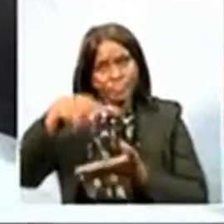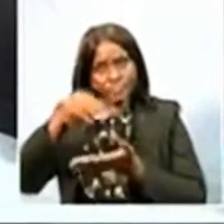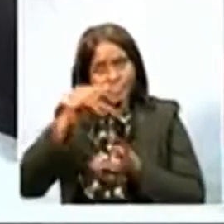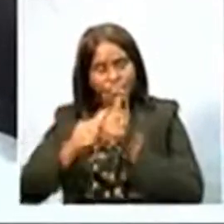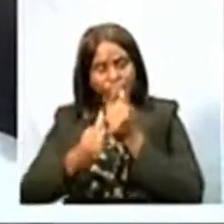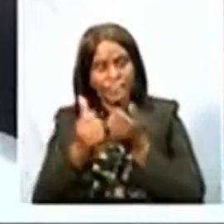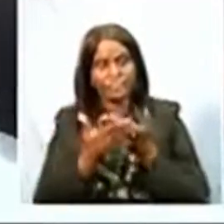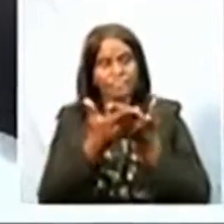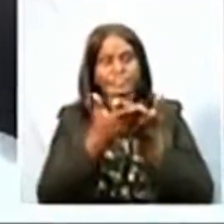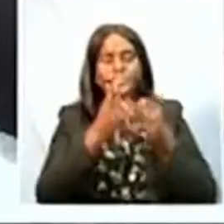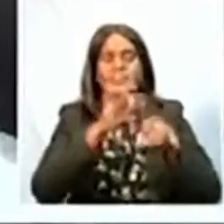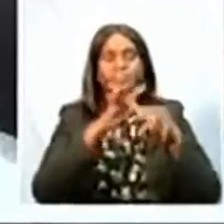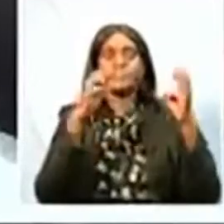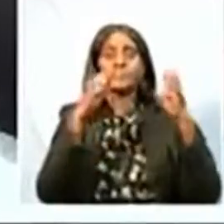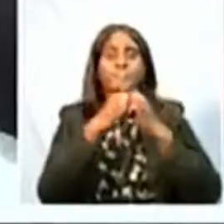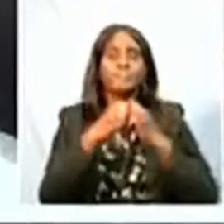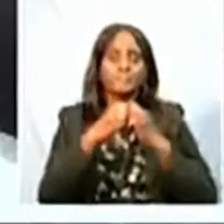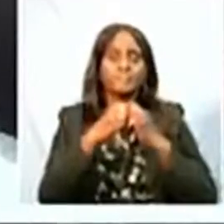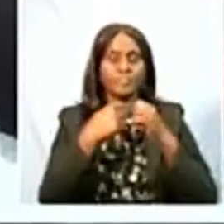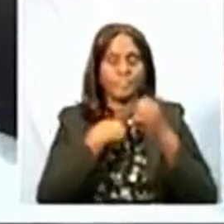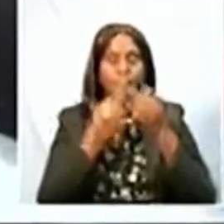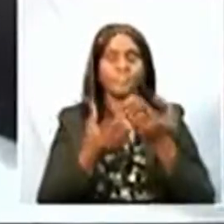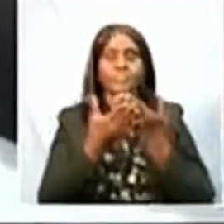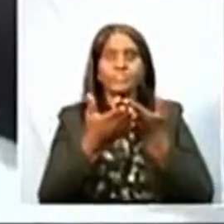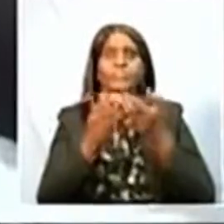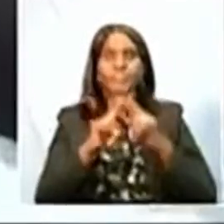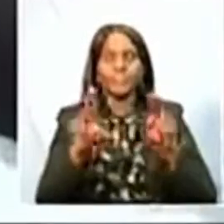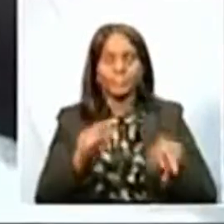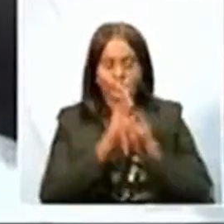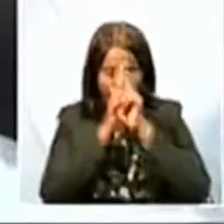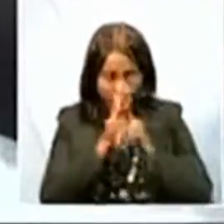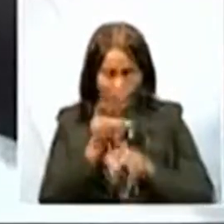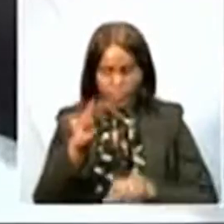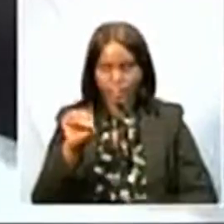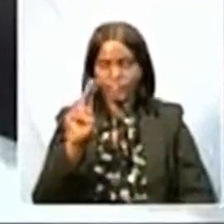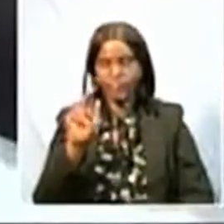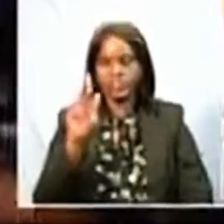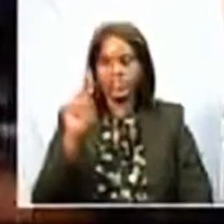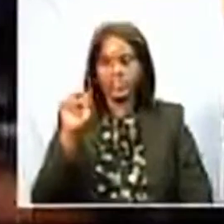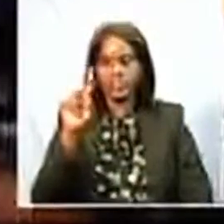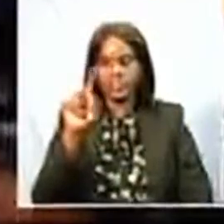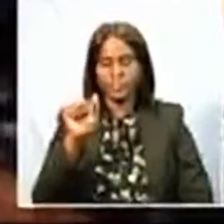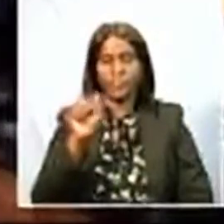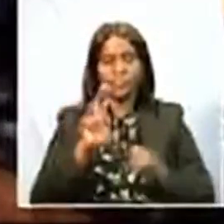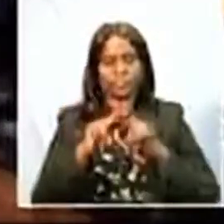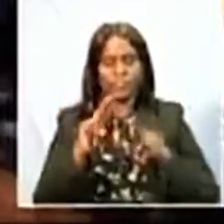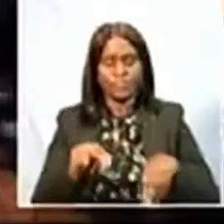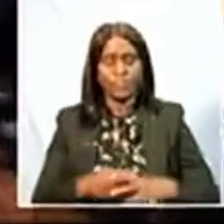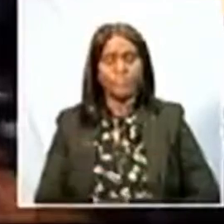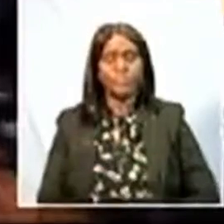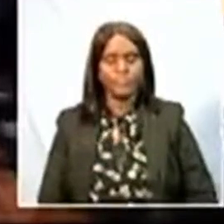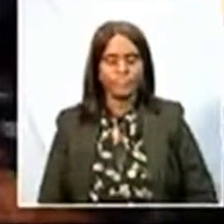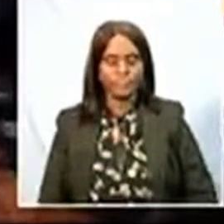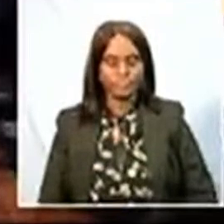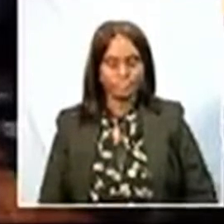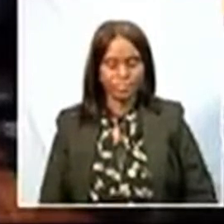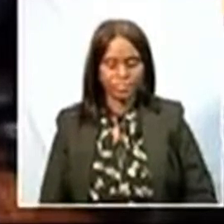submitted at the bank. I submit, Chair. Honorable Mulunda. Chairperson,